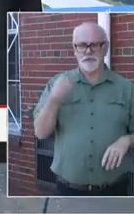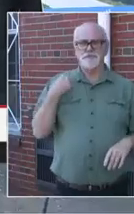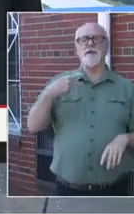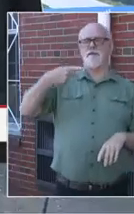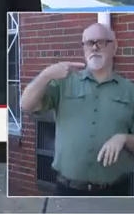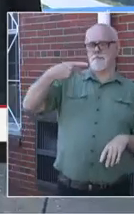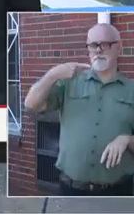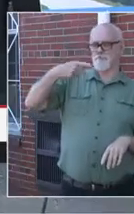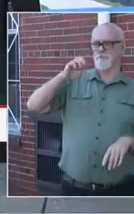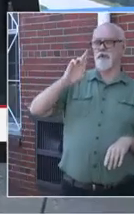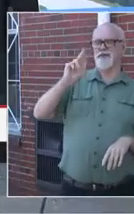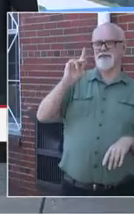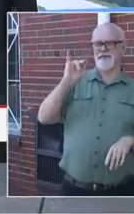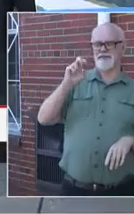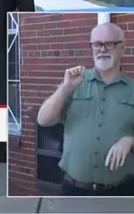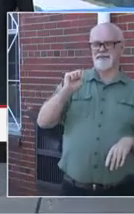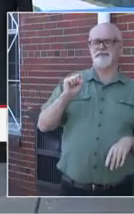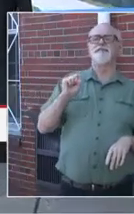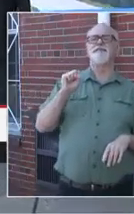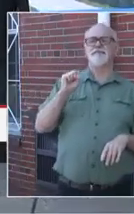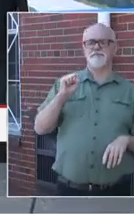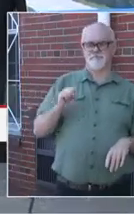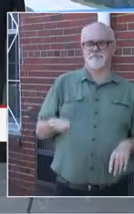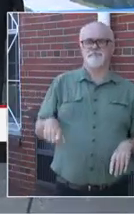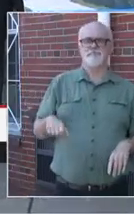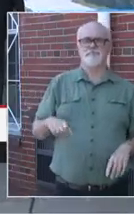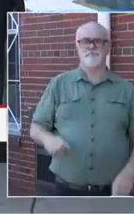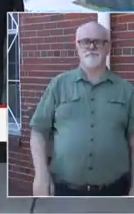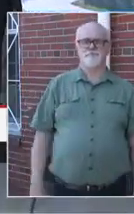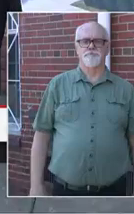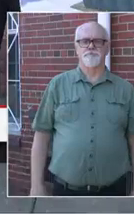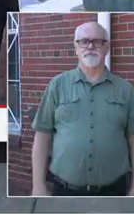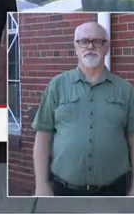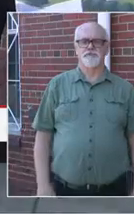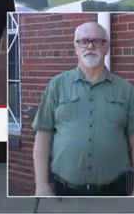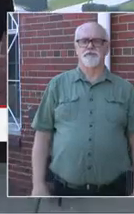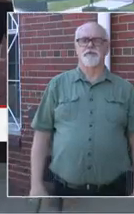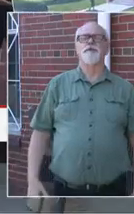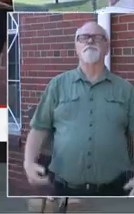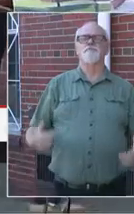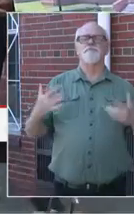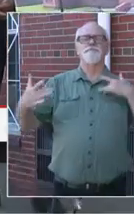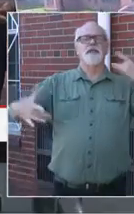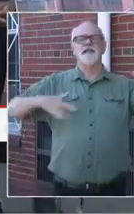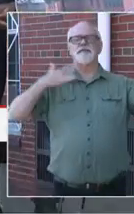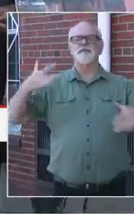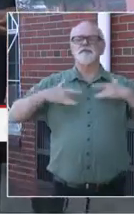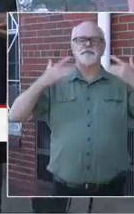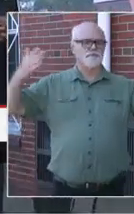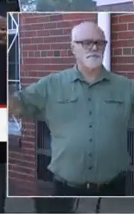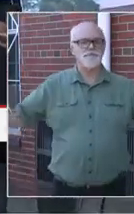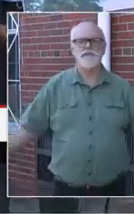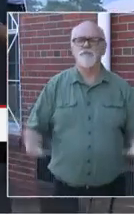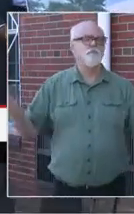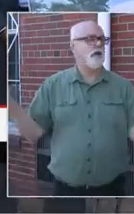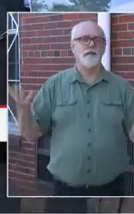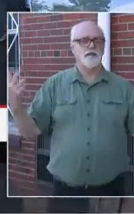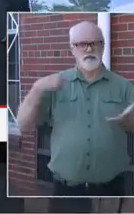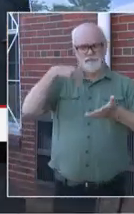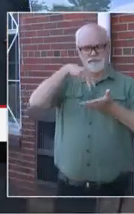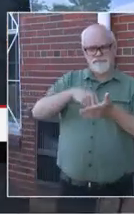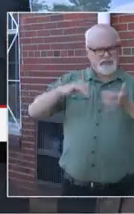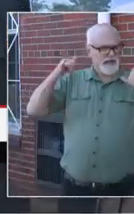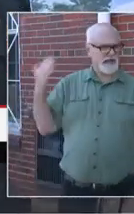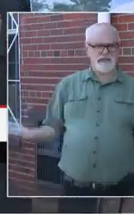Now, I am very excited to be here at what will be the new front entrance for Burroughs Elementary to break ground